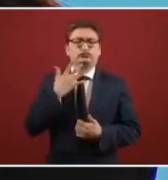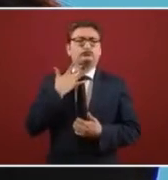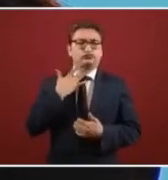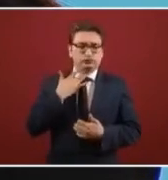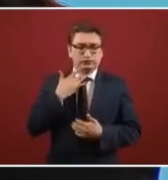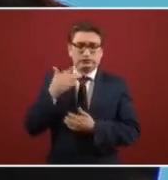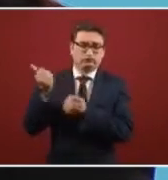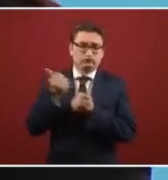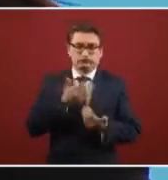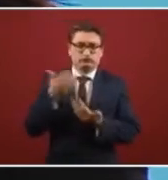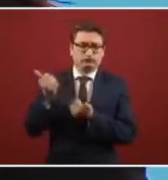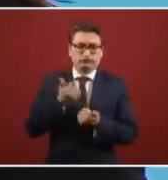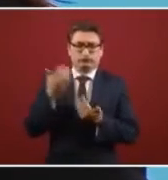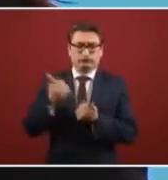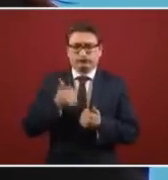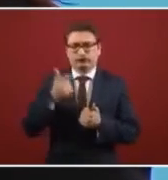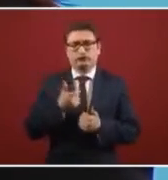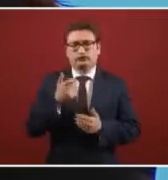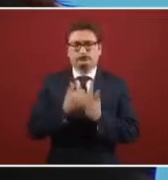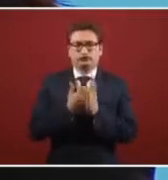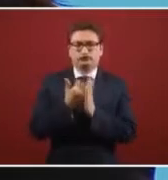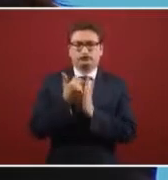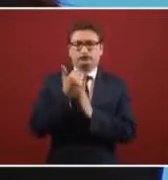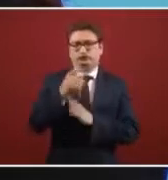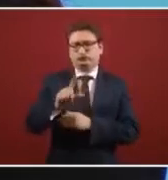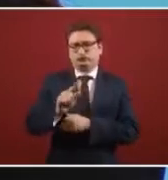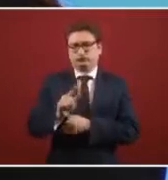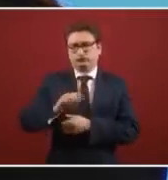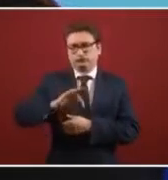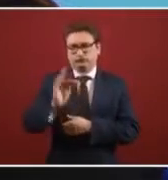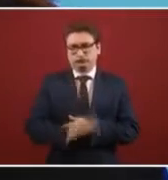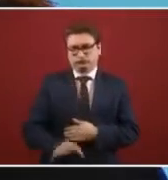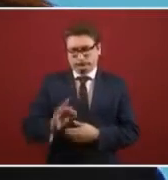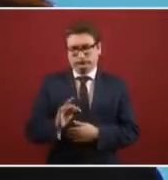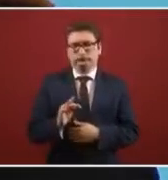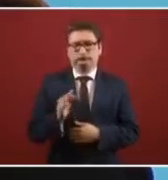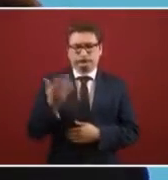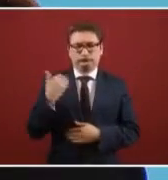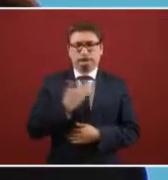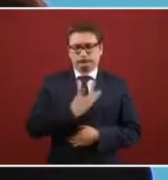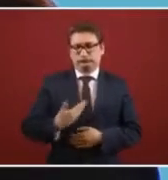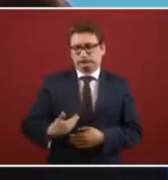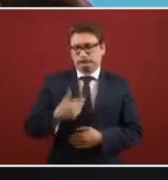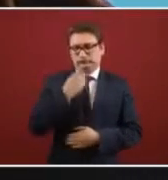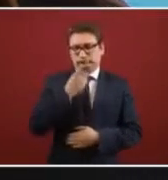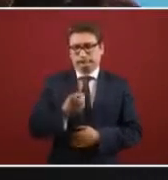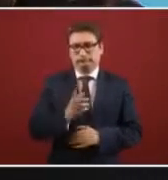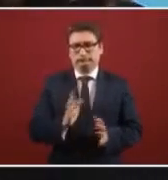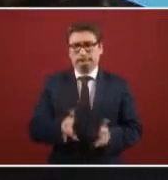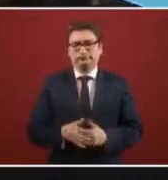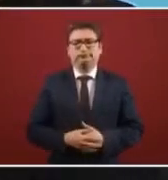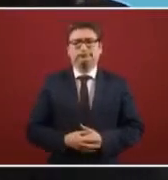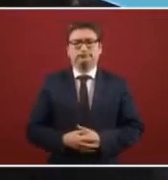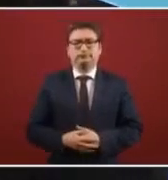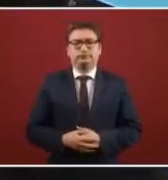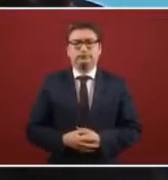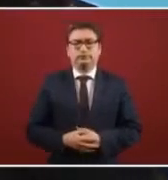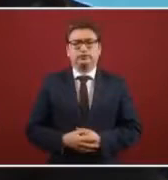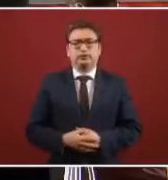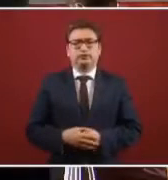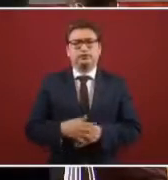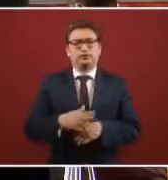Fundamentalmente gasolina, se han incrementado en aproximadamente un 70%. Gas has a